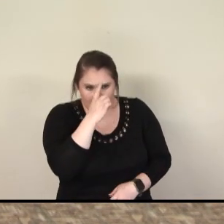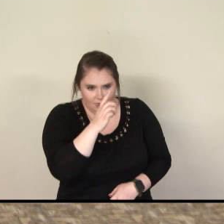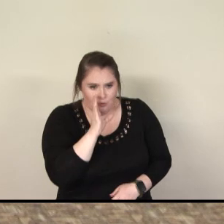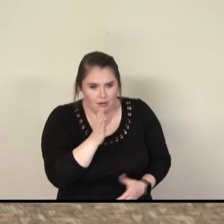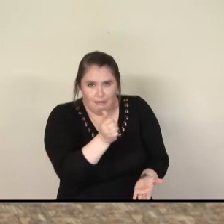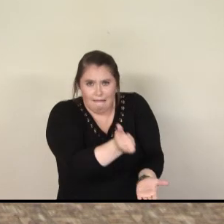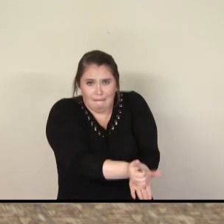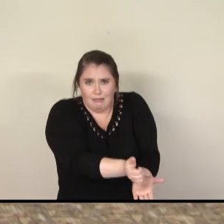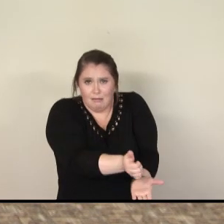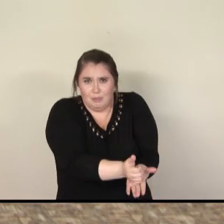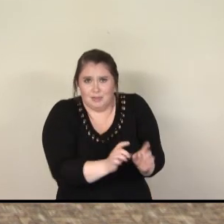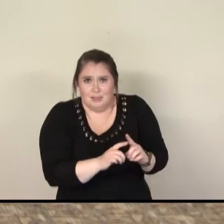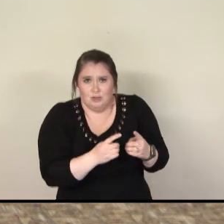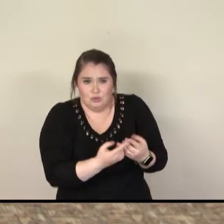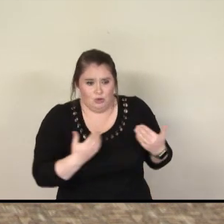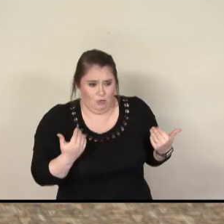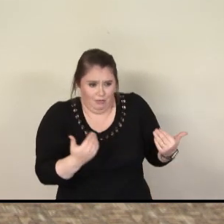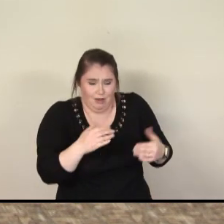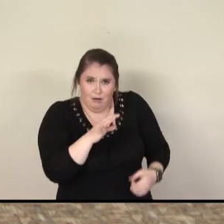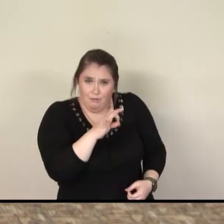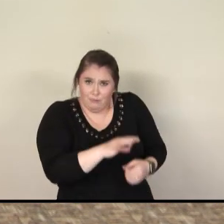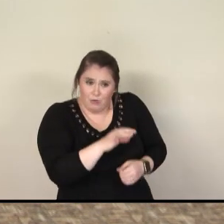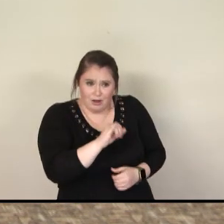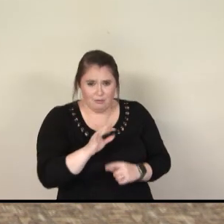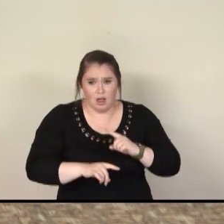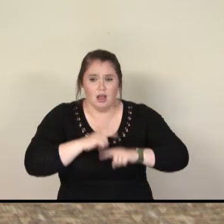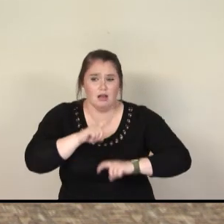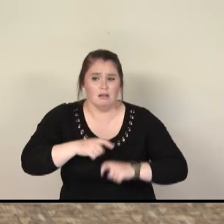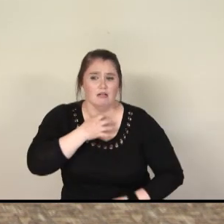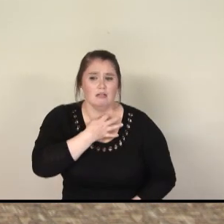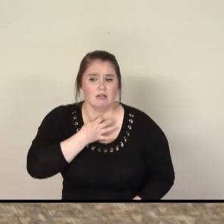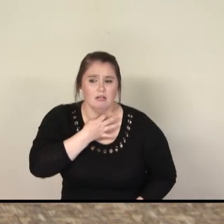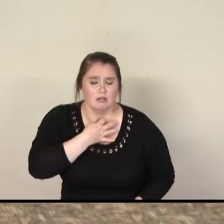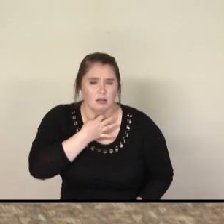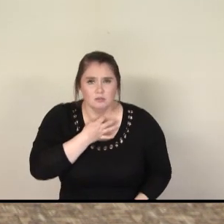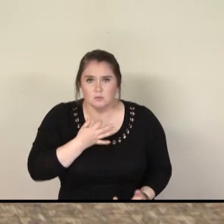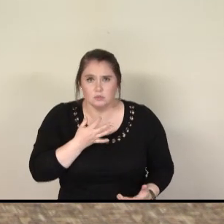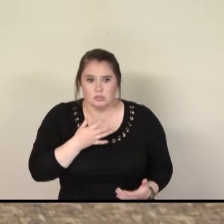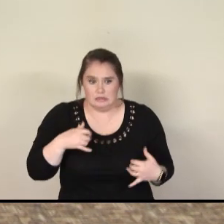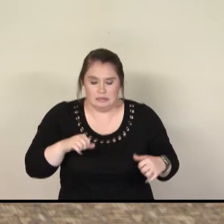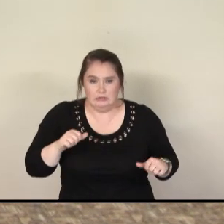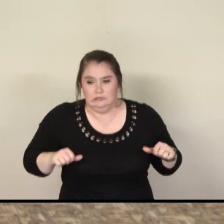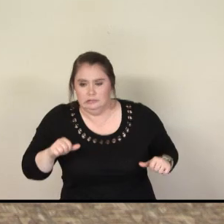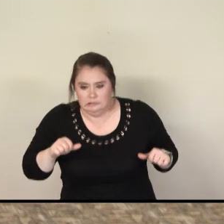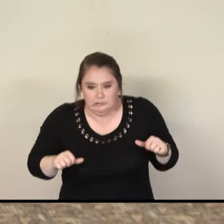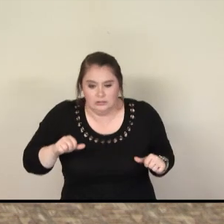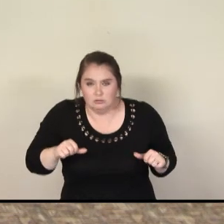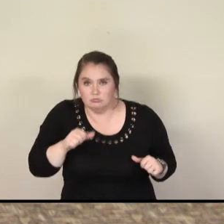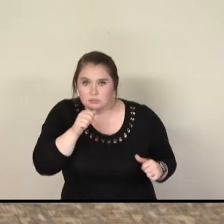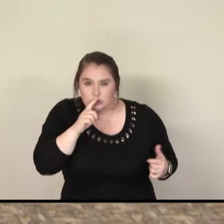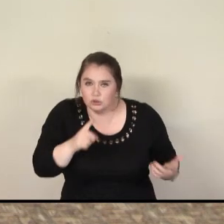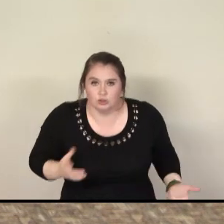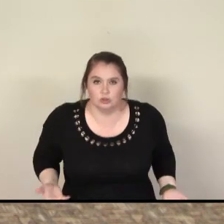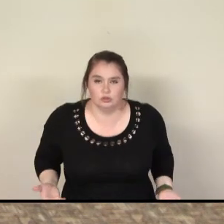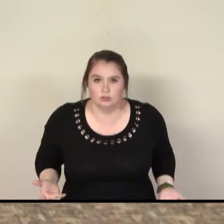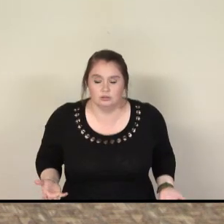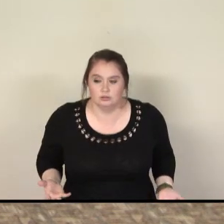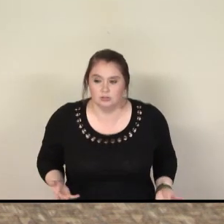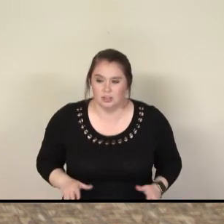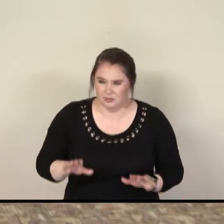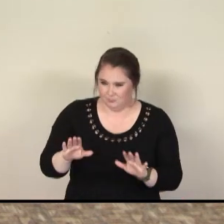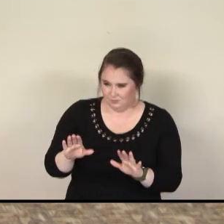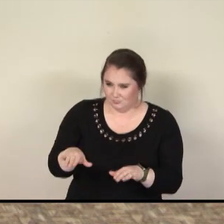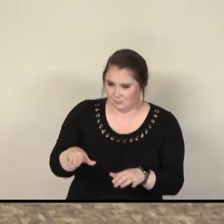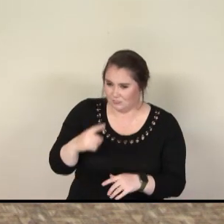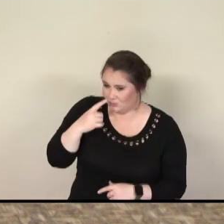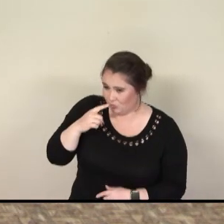for us to vote on something that we still have questions about or are still unsure on. okay, Peter, can you